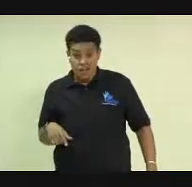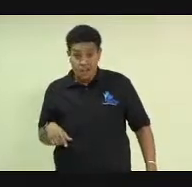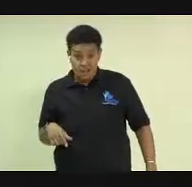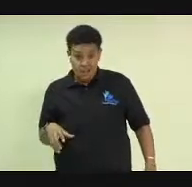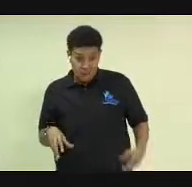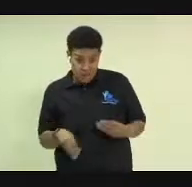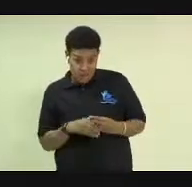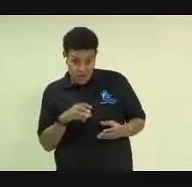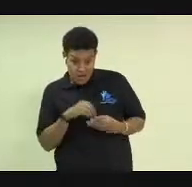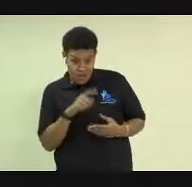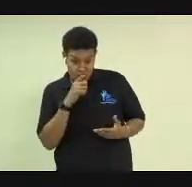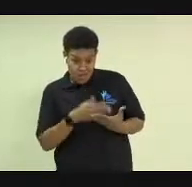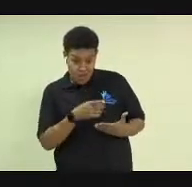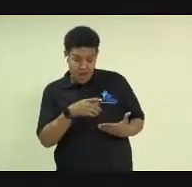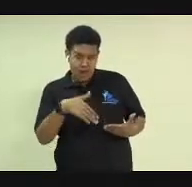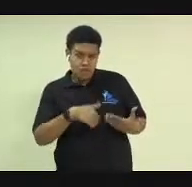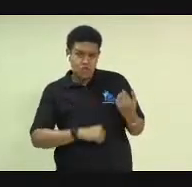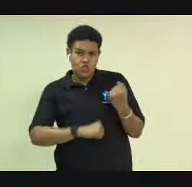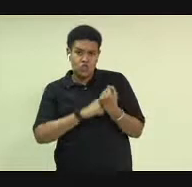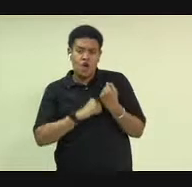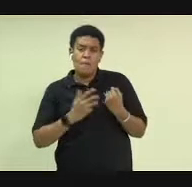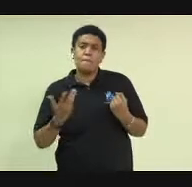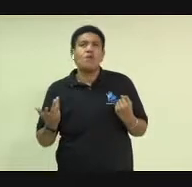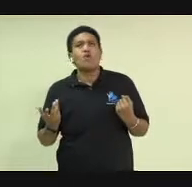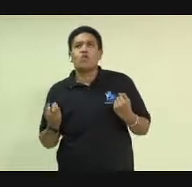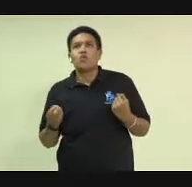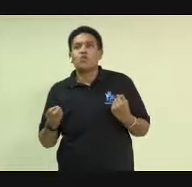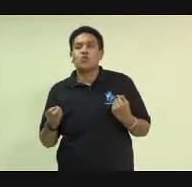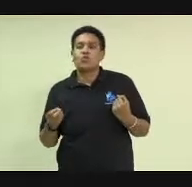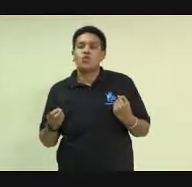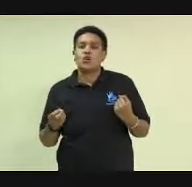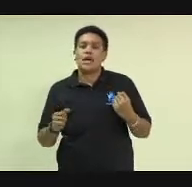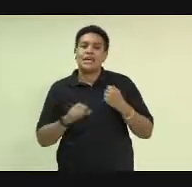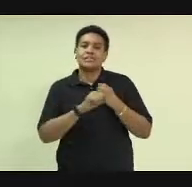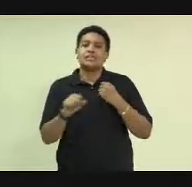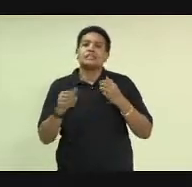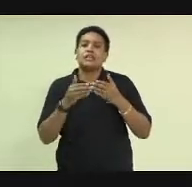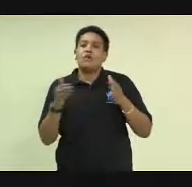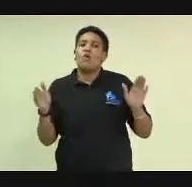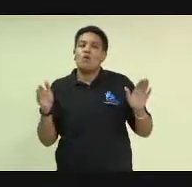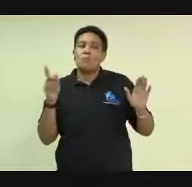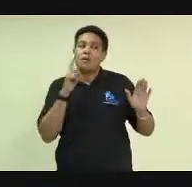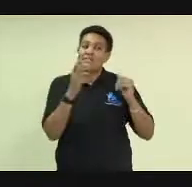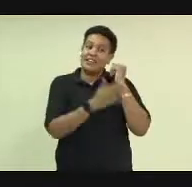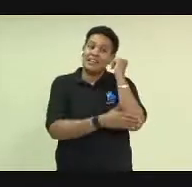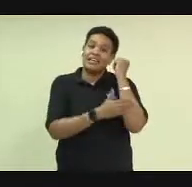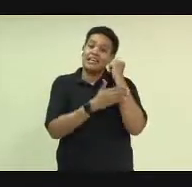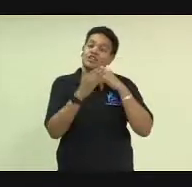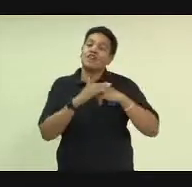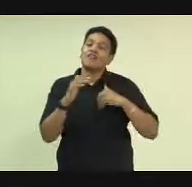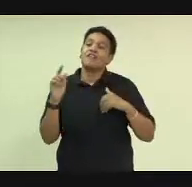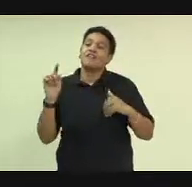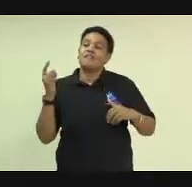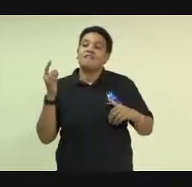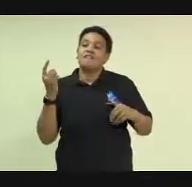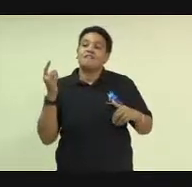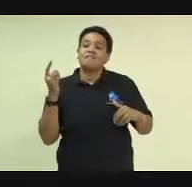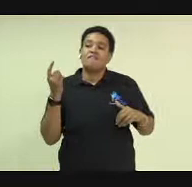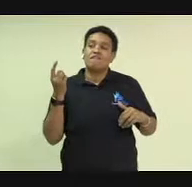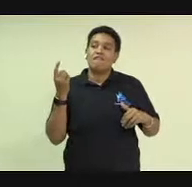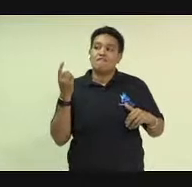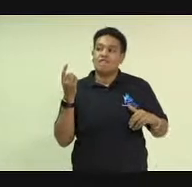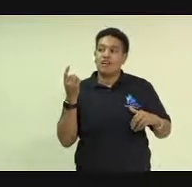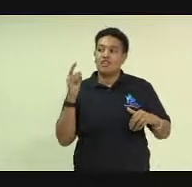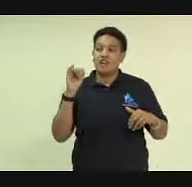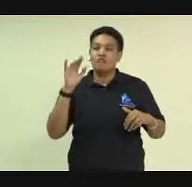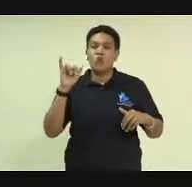they did not support the or extensive opening up of the nation on the first of